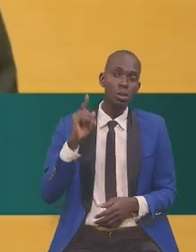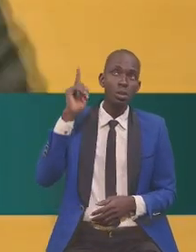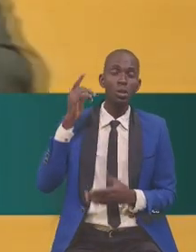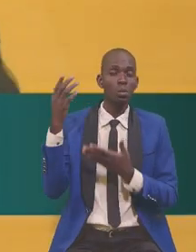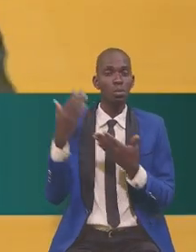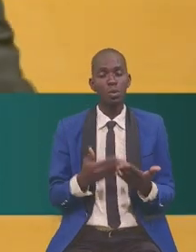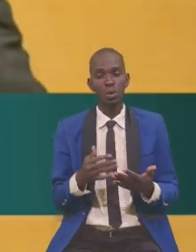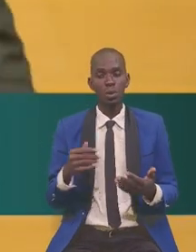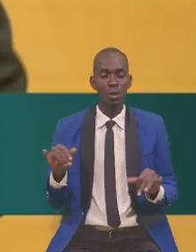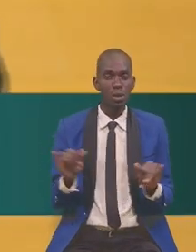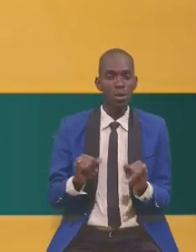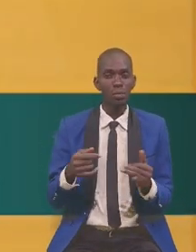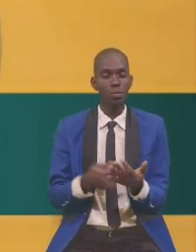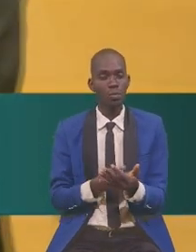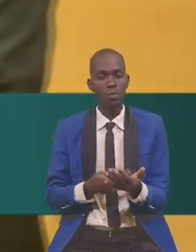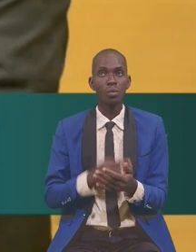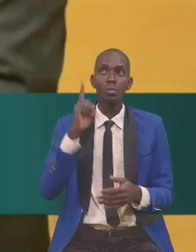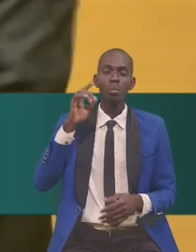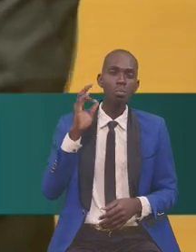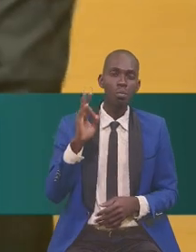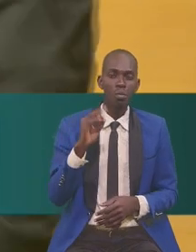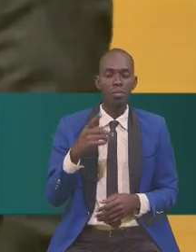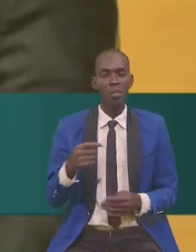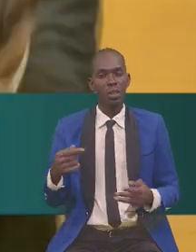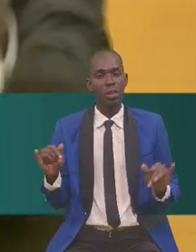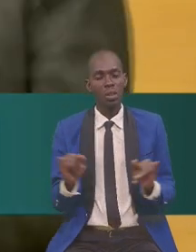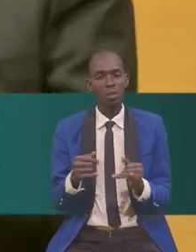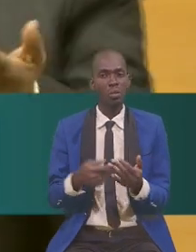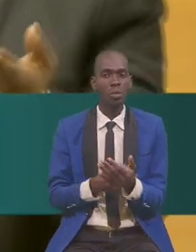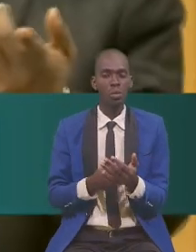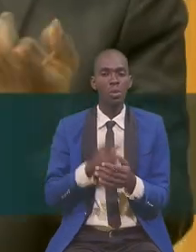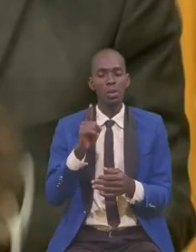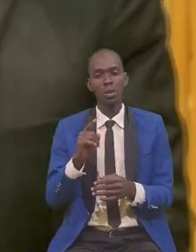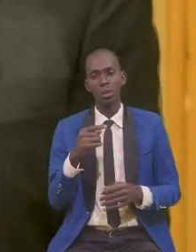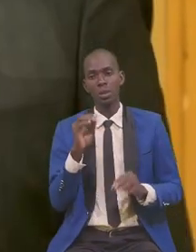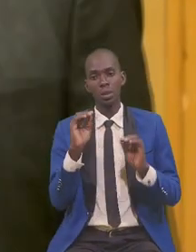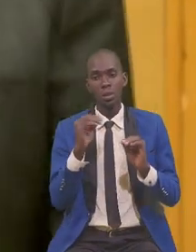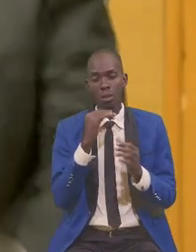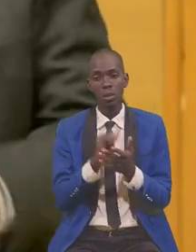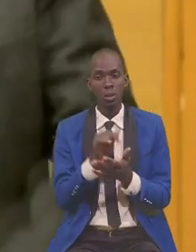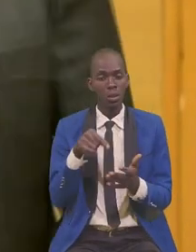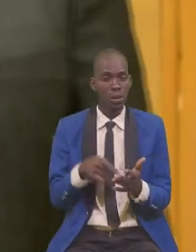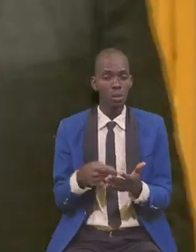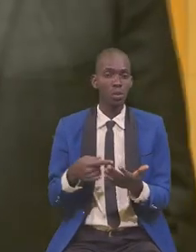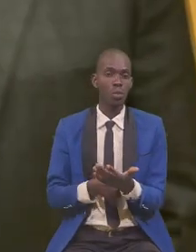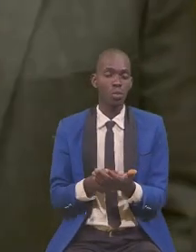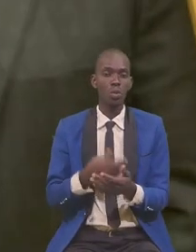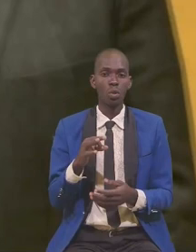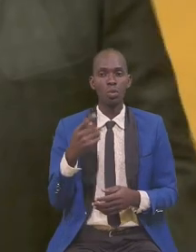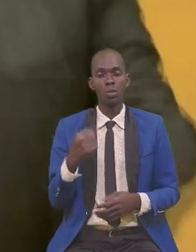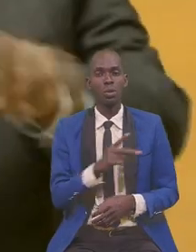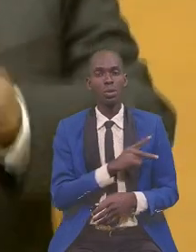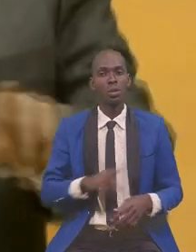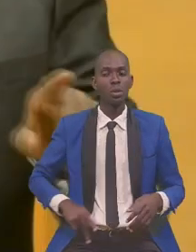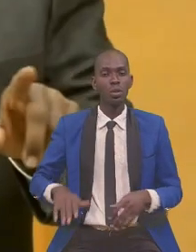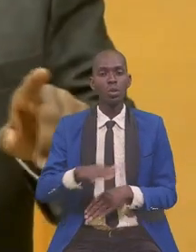gospel he preached, the same gospel he affirmed. And he said, this gospel of the kingdom shall be